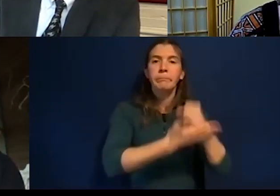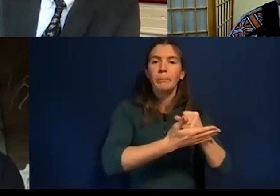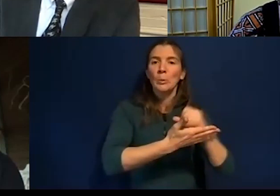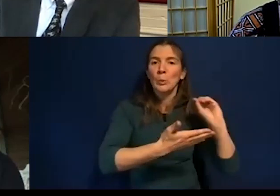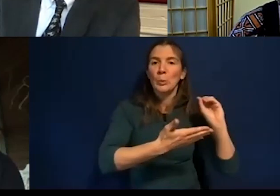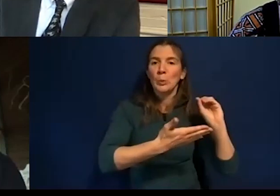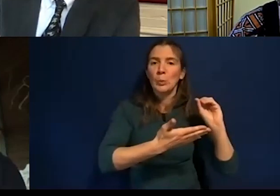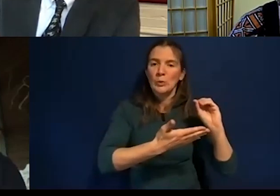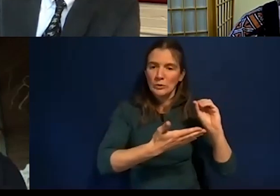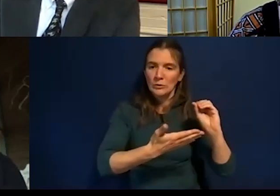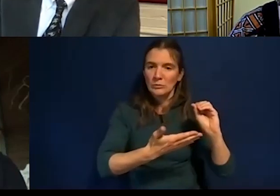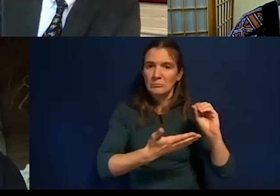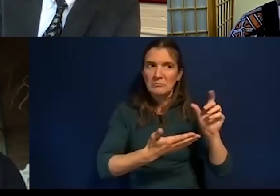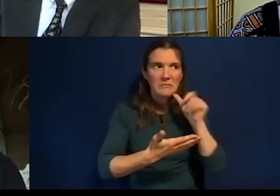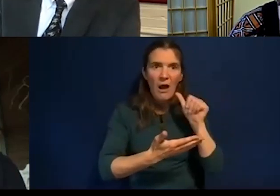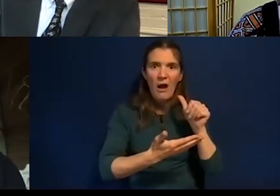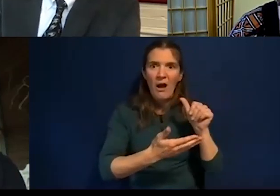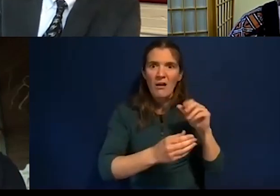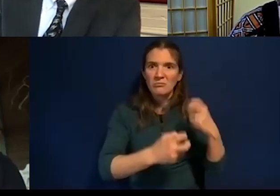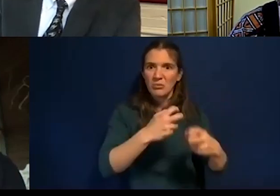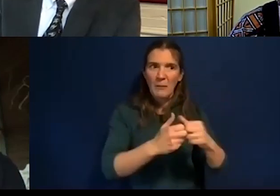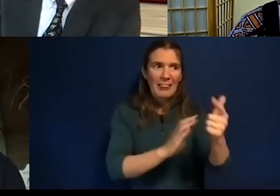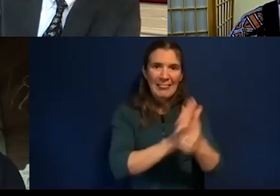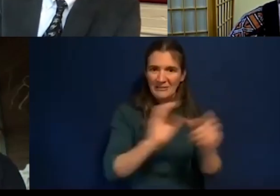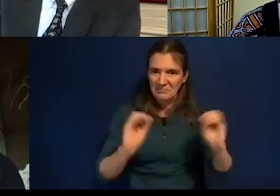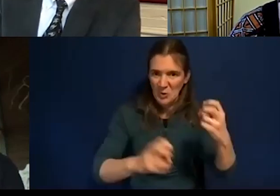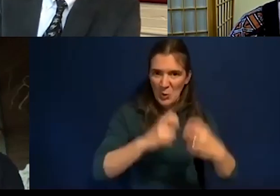something. It doesn't fall into that realm.